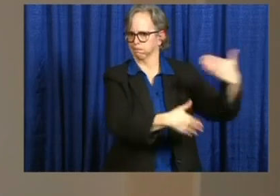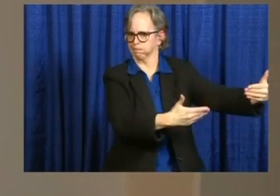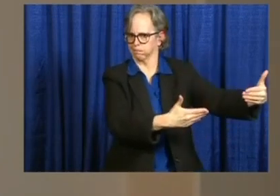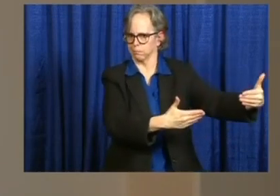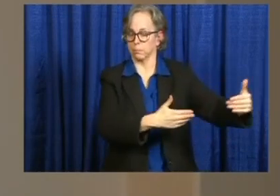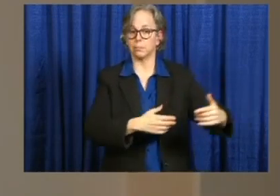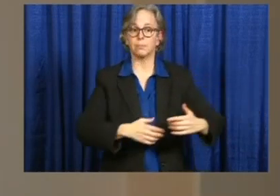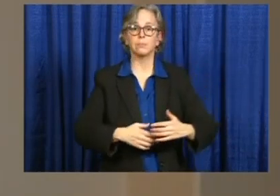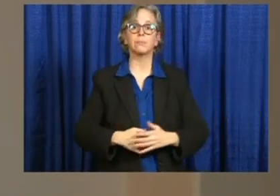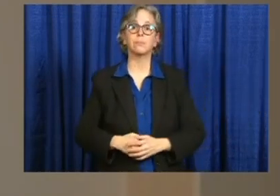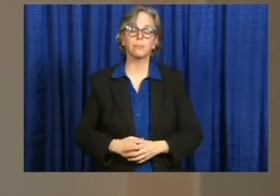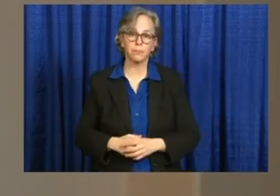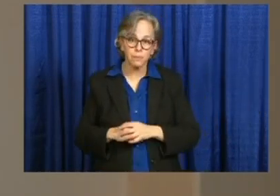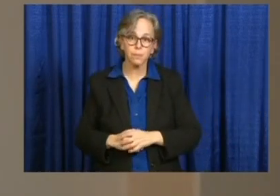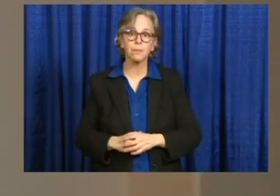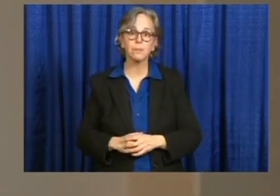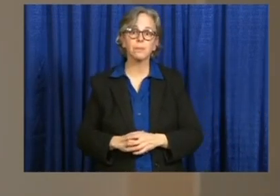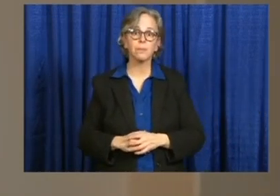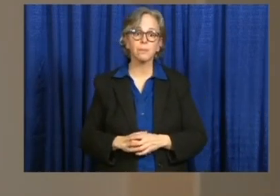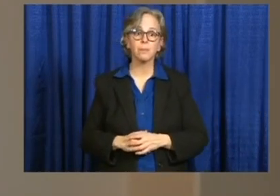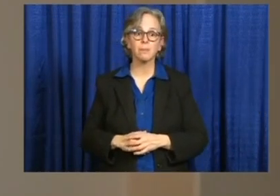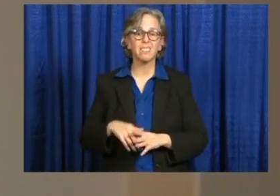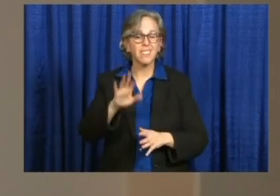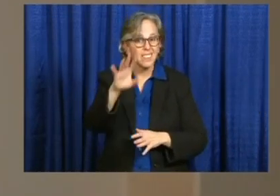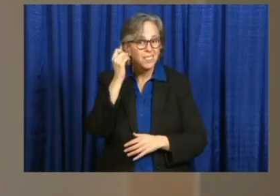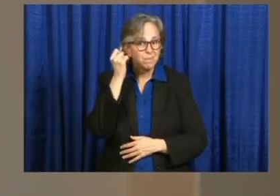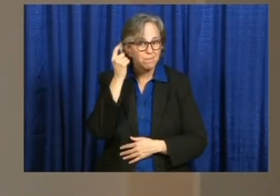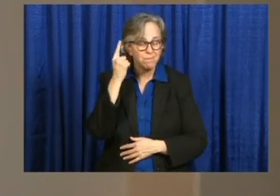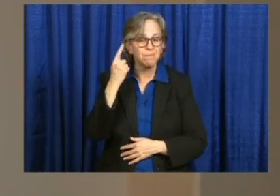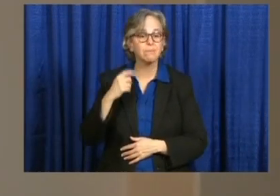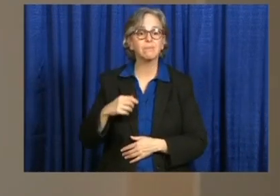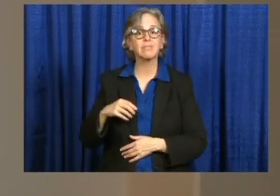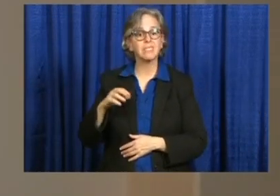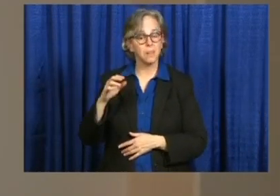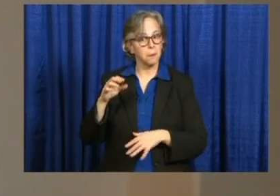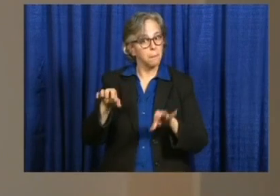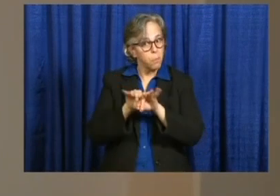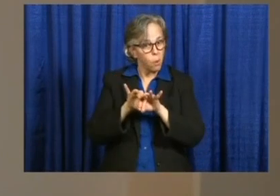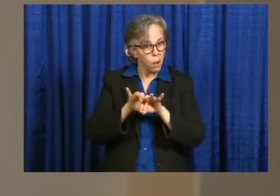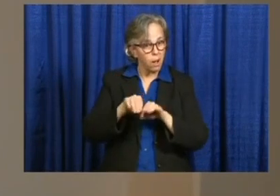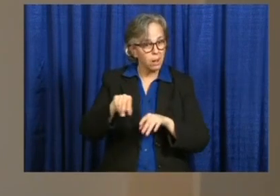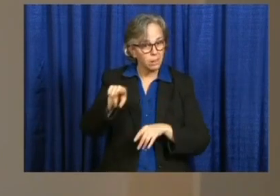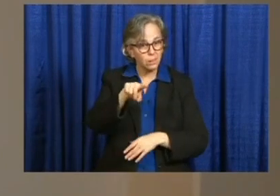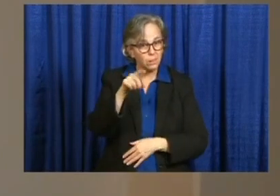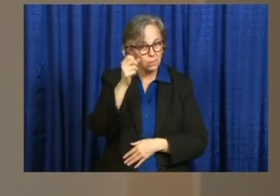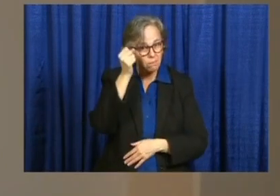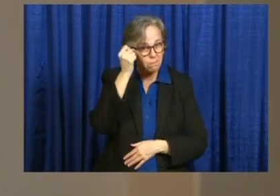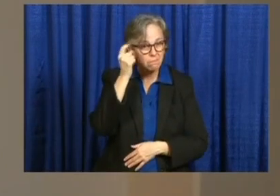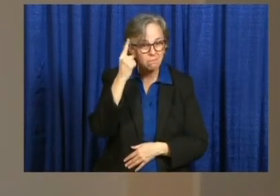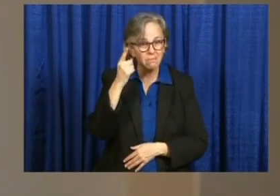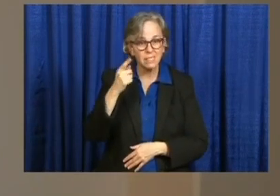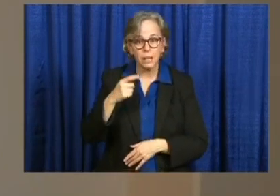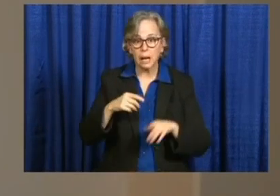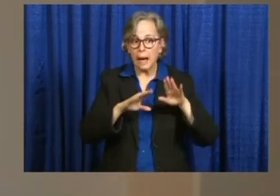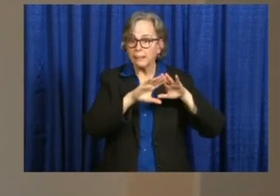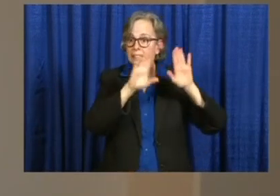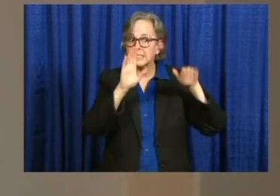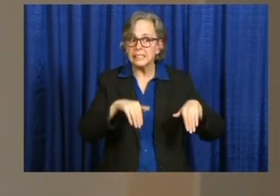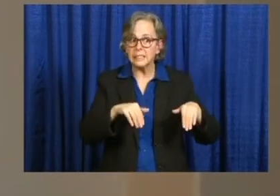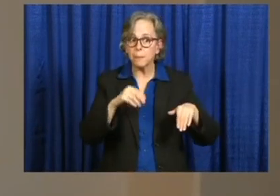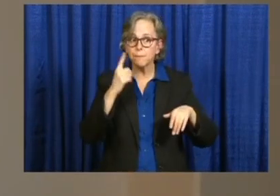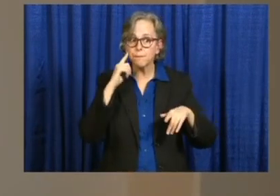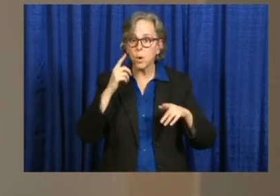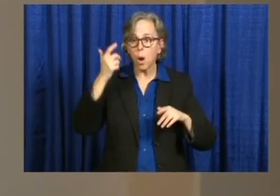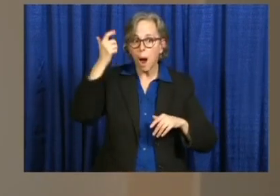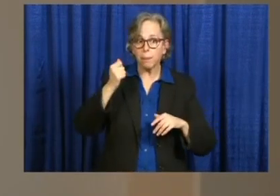are doing. But you also need to know, I think it's important to know that the system is working for most. As a